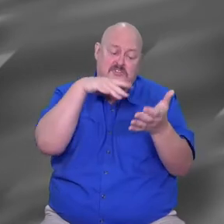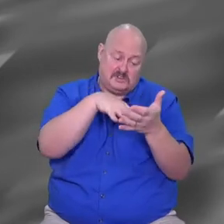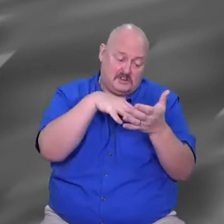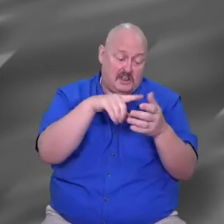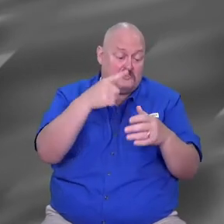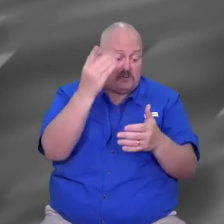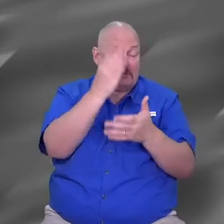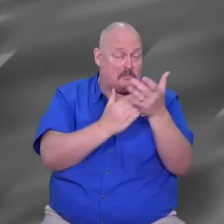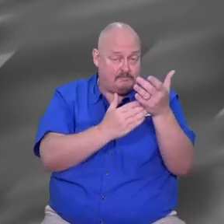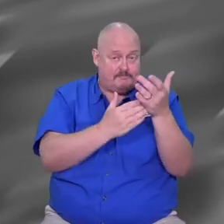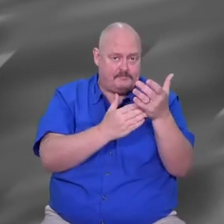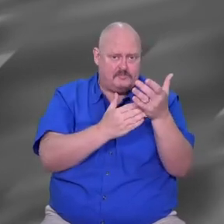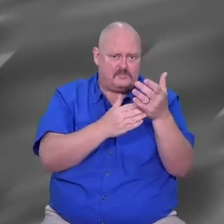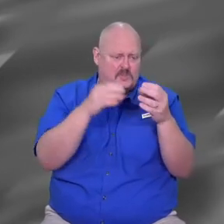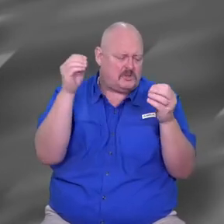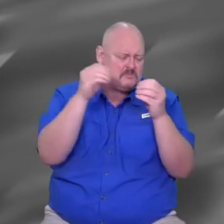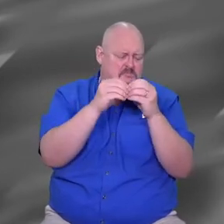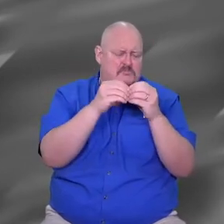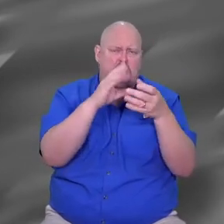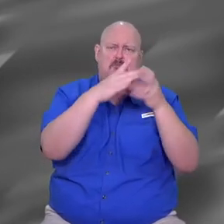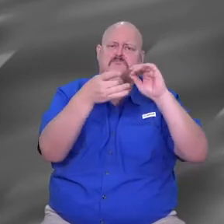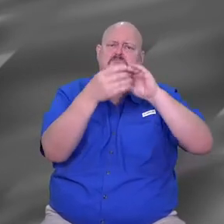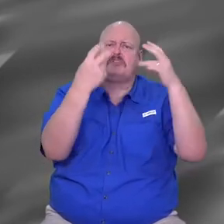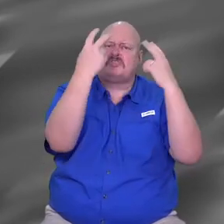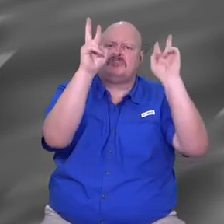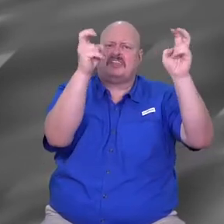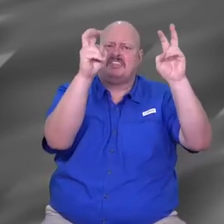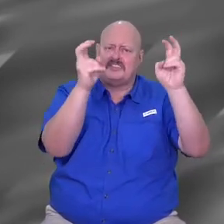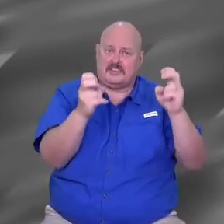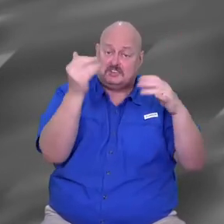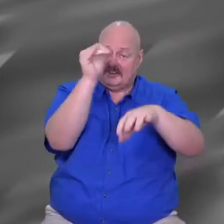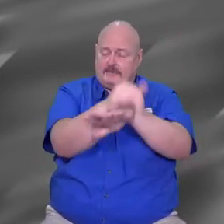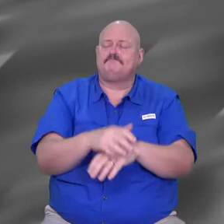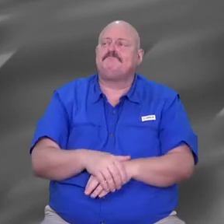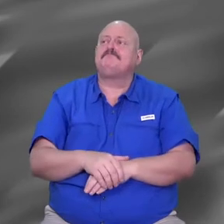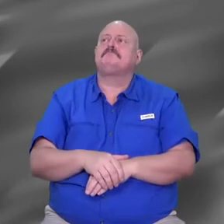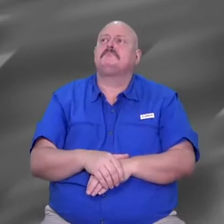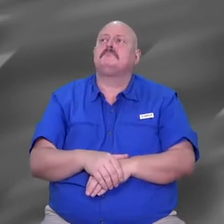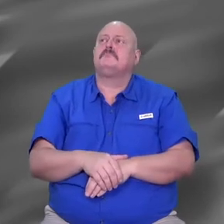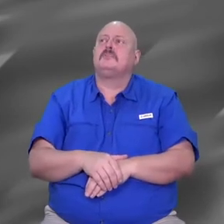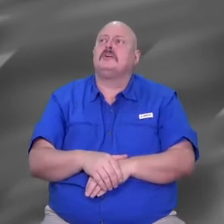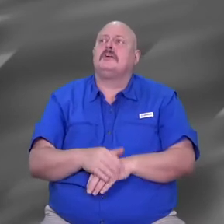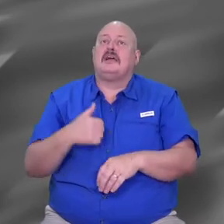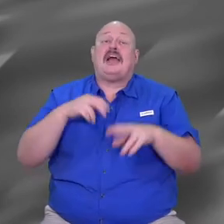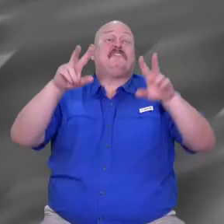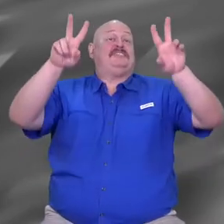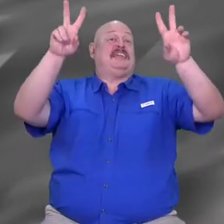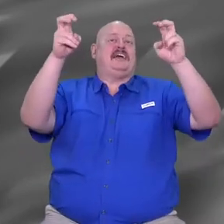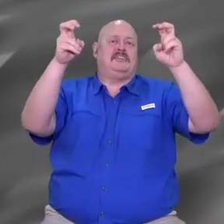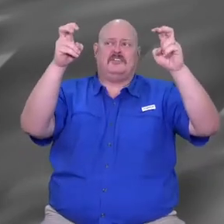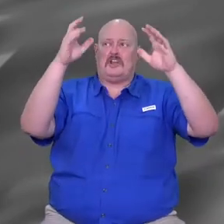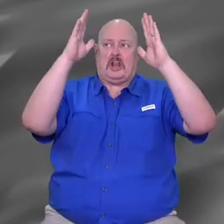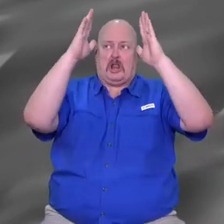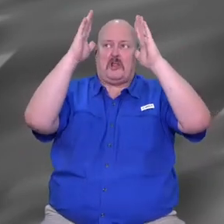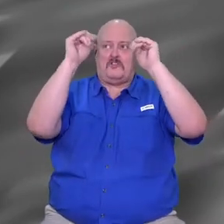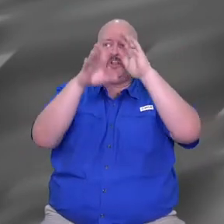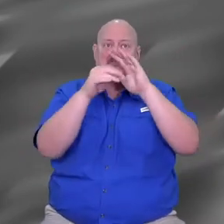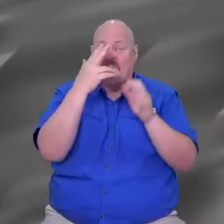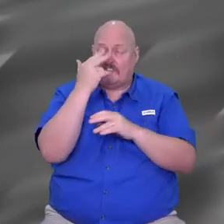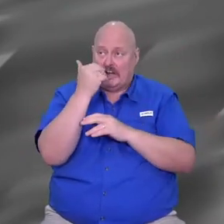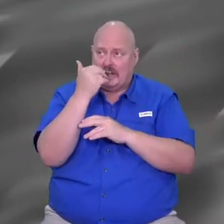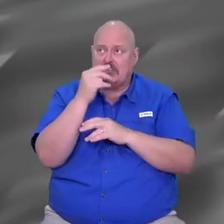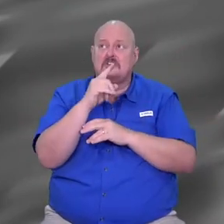first section, a little more narrative, so to speak. Now, tonight, I have a title that hopefully you will find humorous,